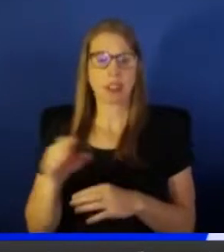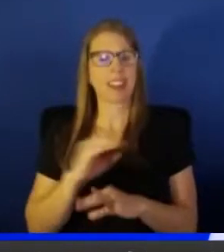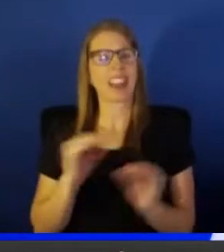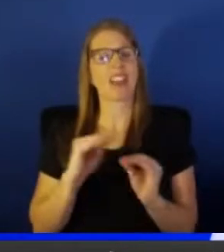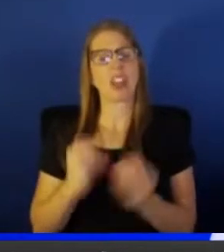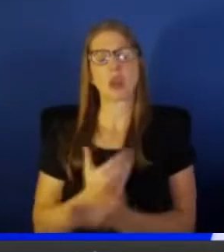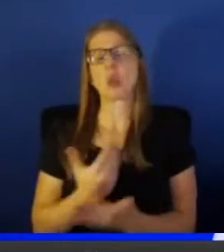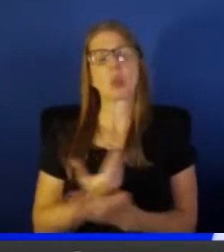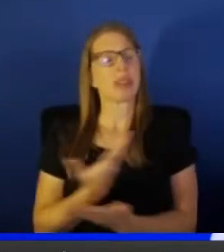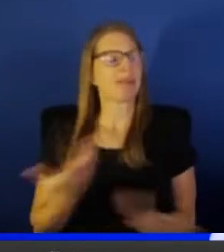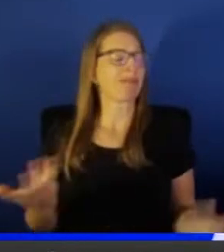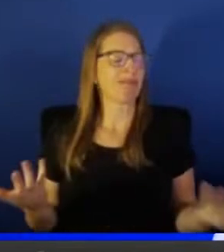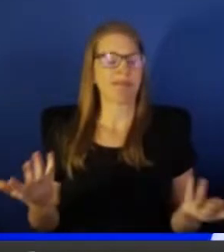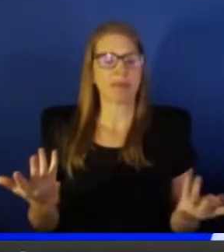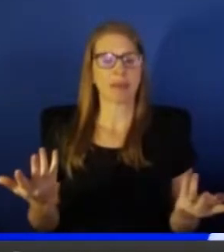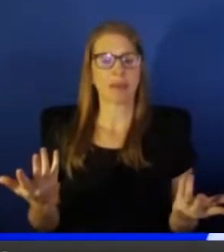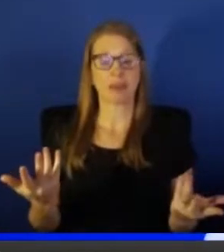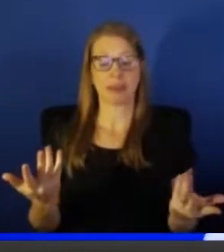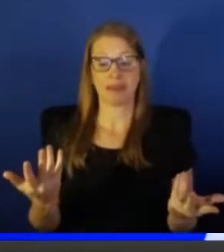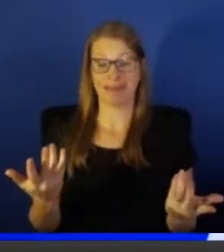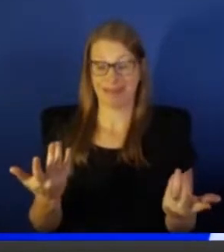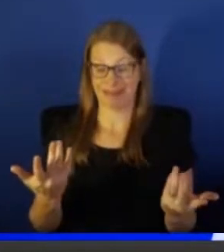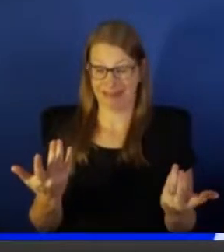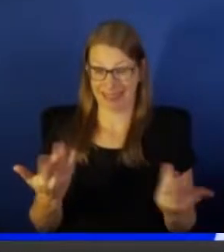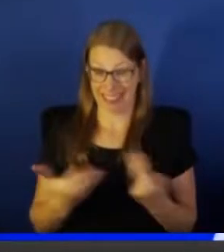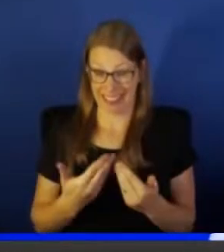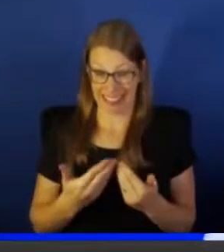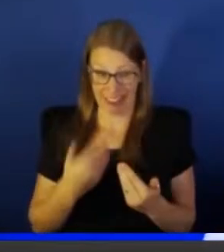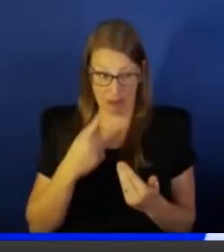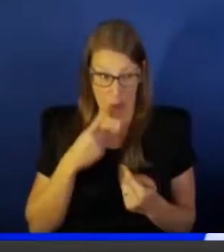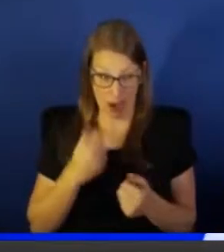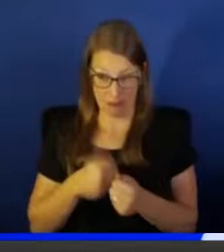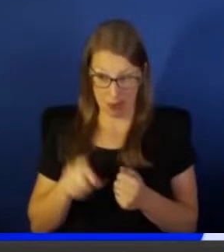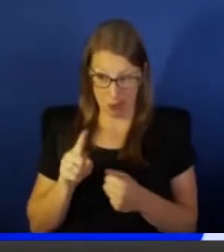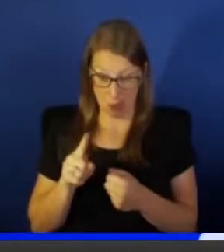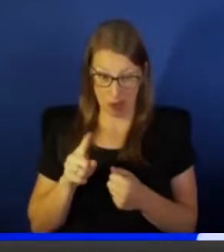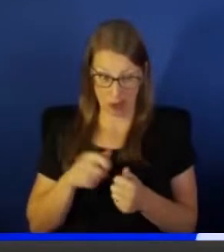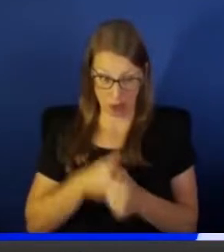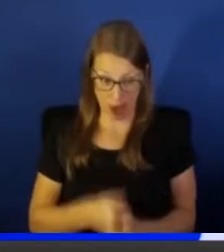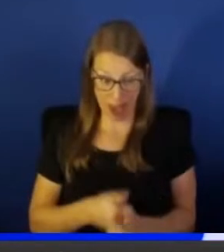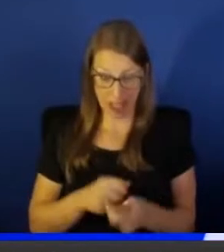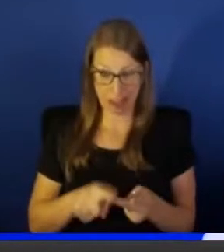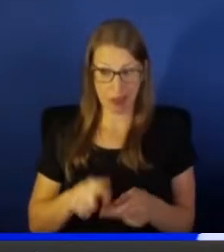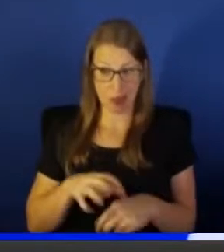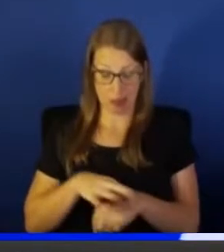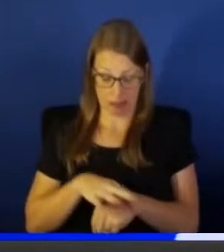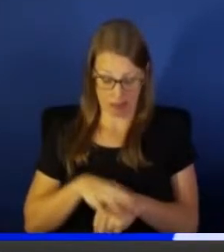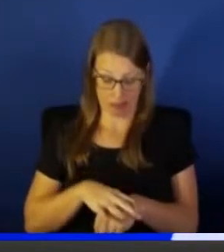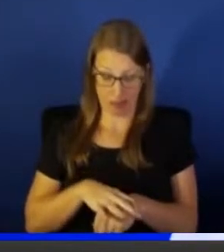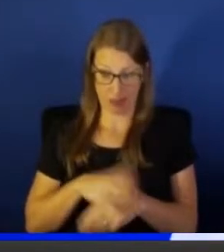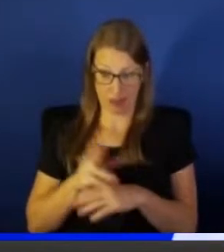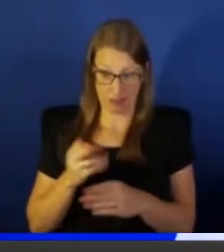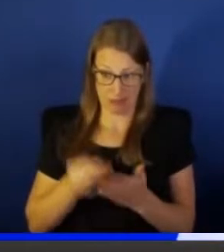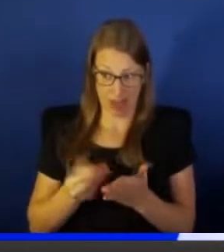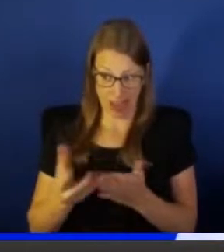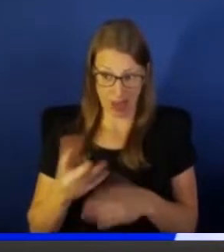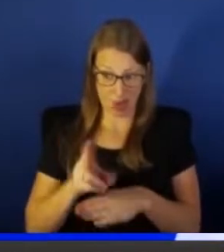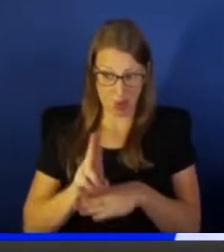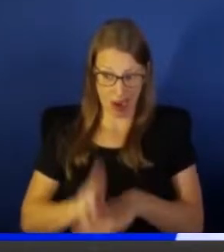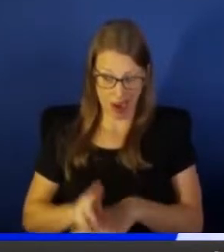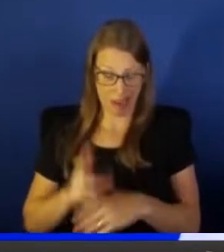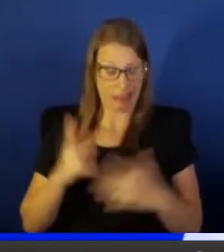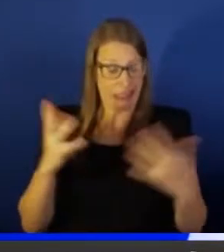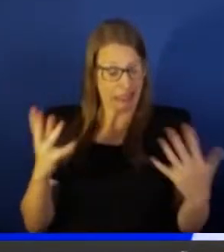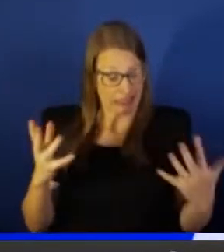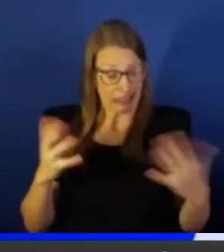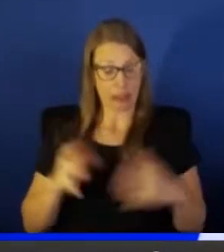How practical is it for everybody to be doing that and wearing one? I'm not sure, but again, just a little bit more information that we're learning about. If you do have